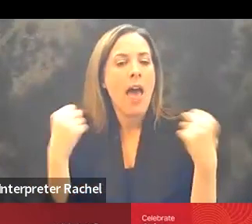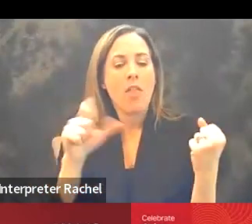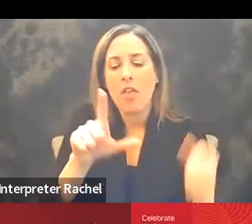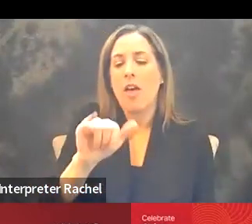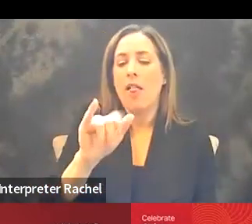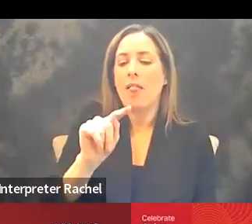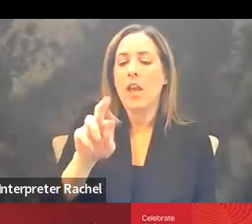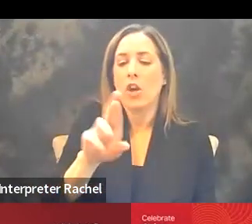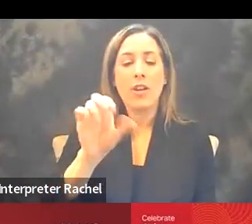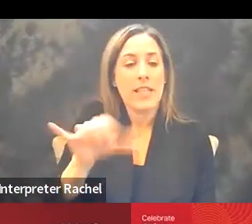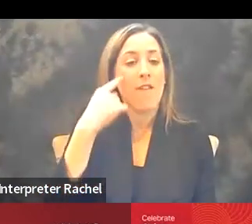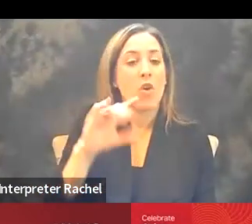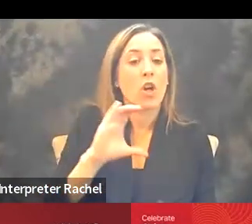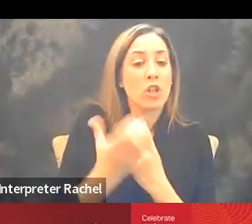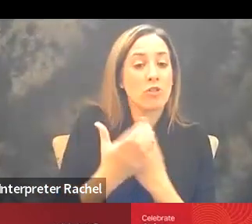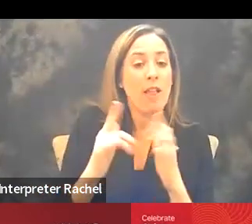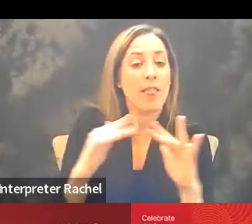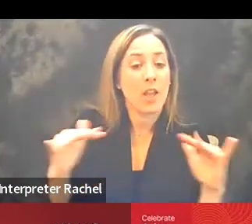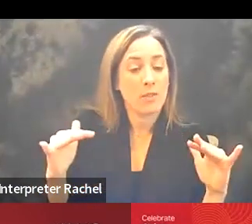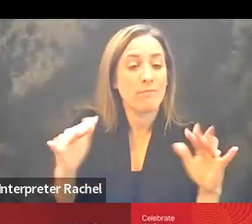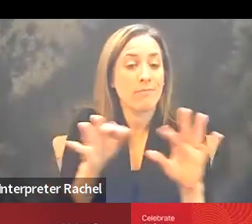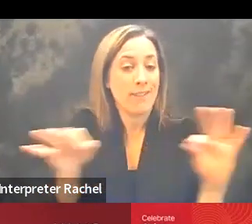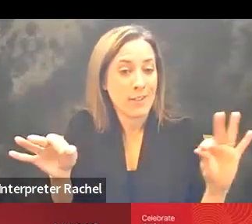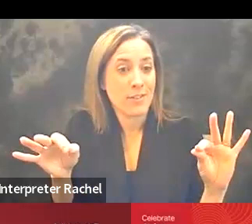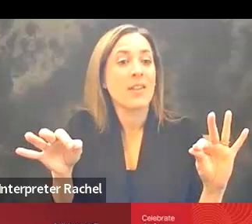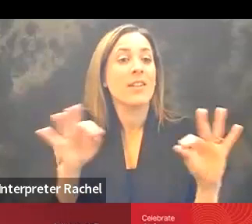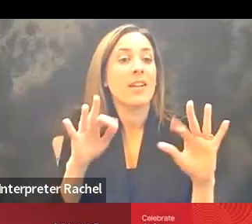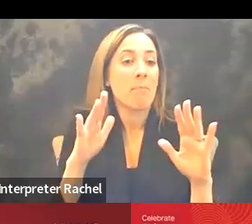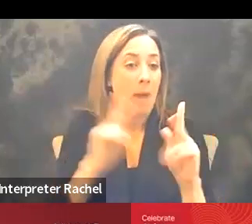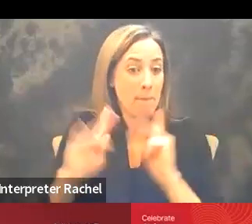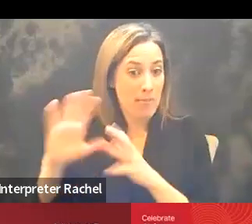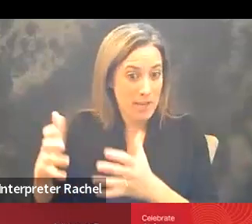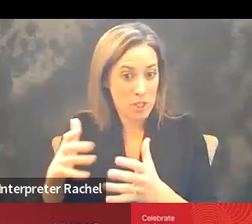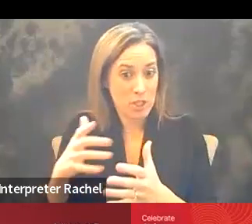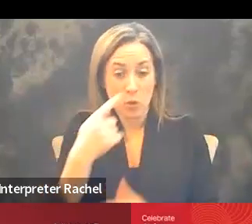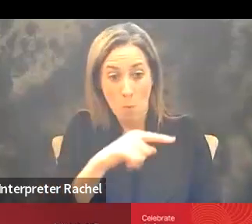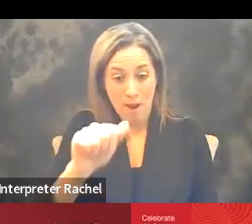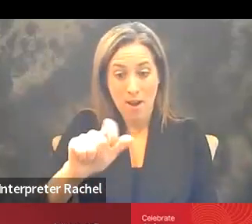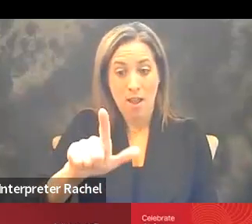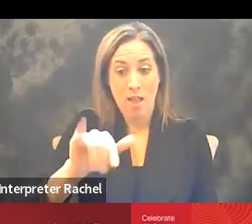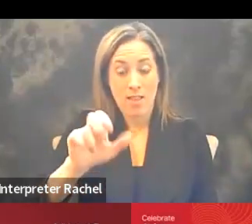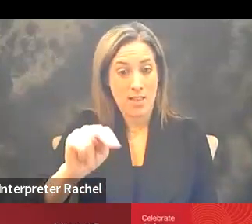for culturally and linguistically diverse populations. Why don't we start with you, Alison?